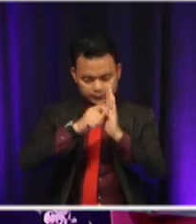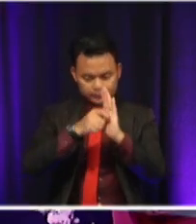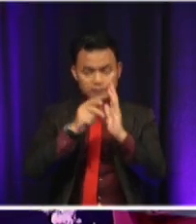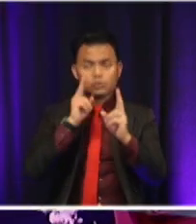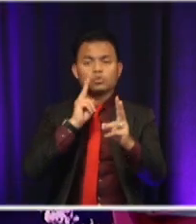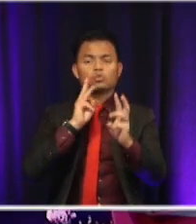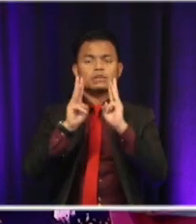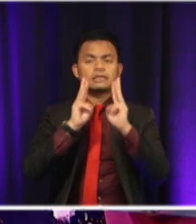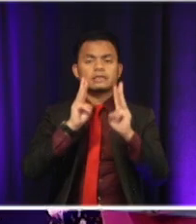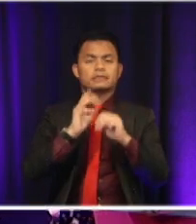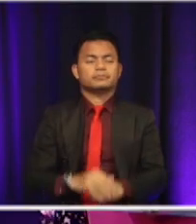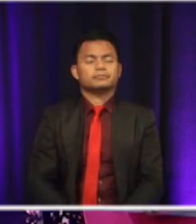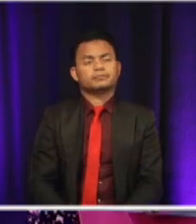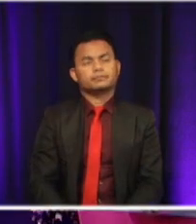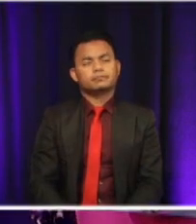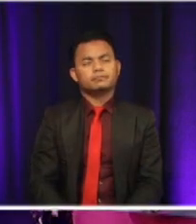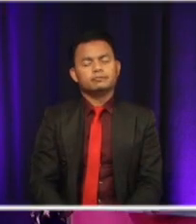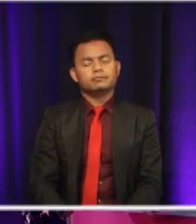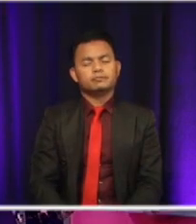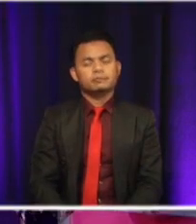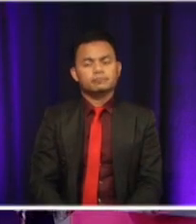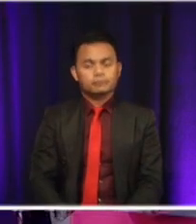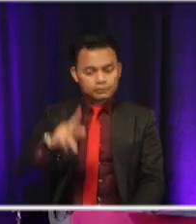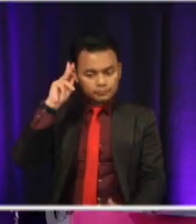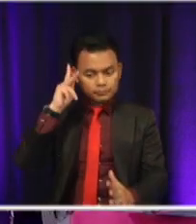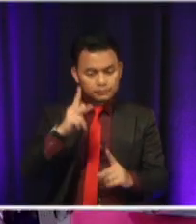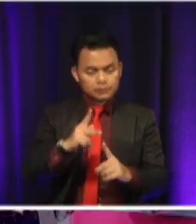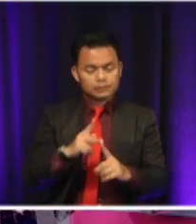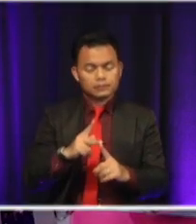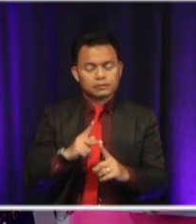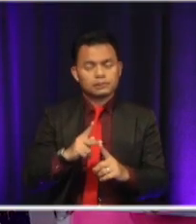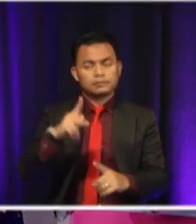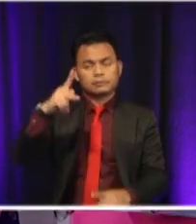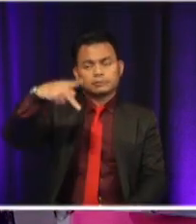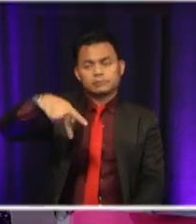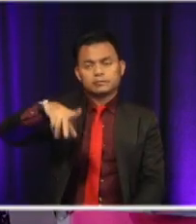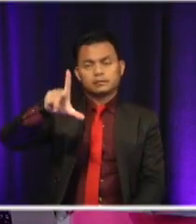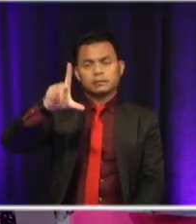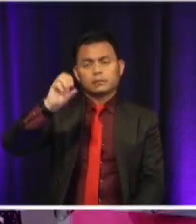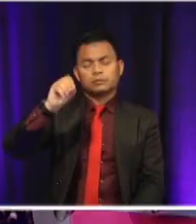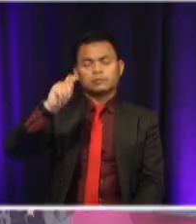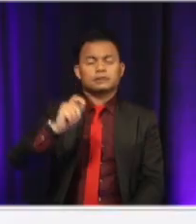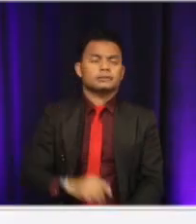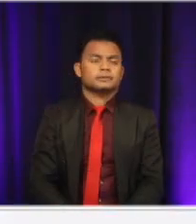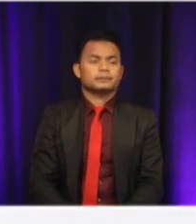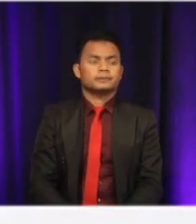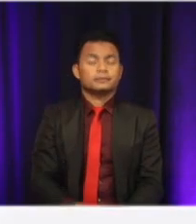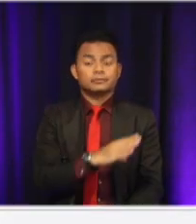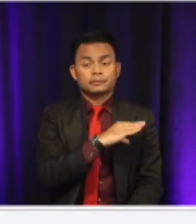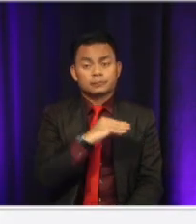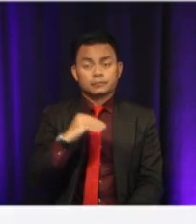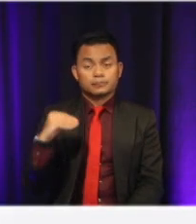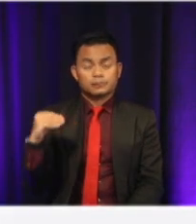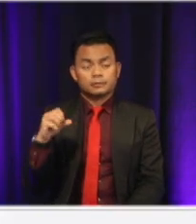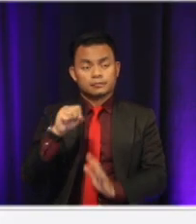the passage, identify the plot, what's happened there, the character analysis, characterization in that passage,